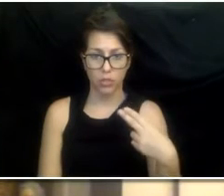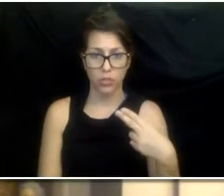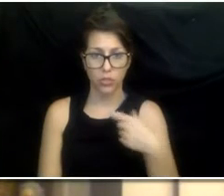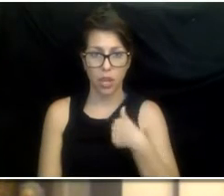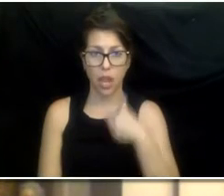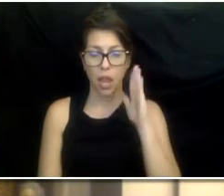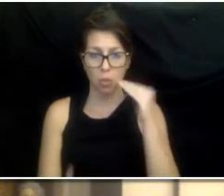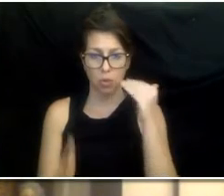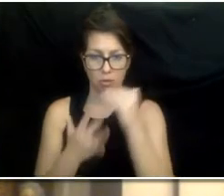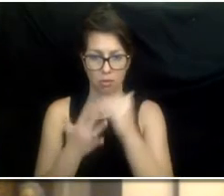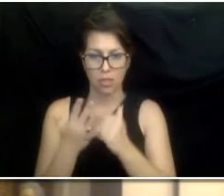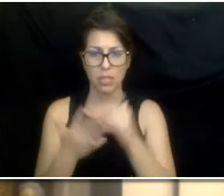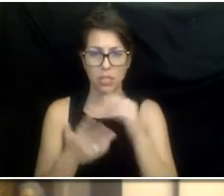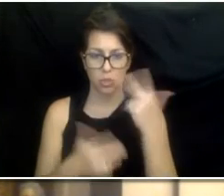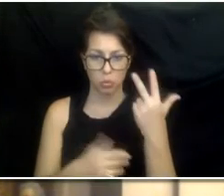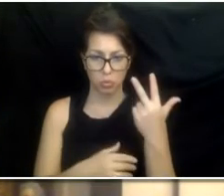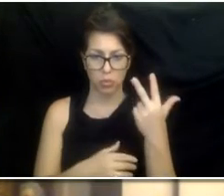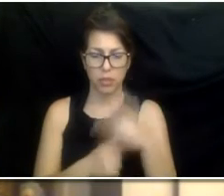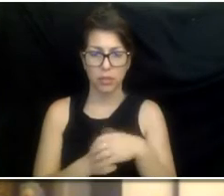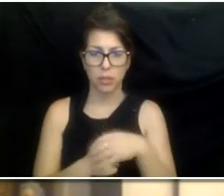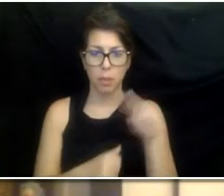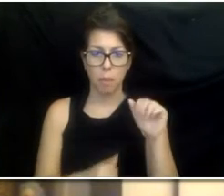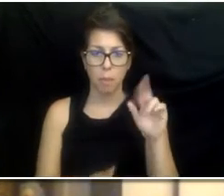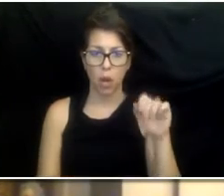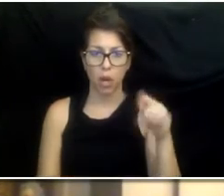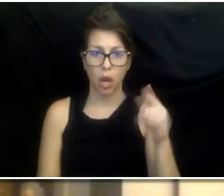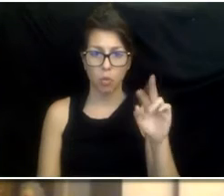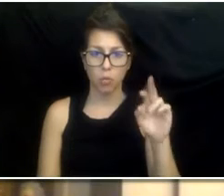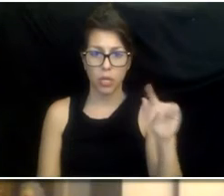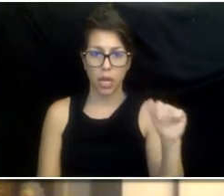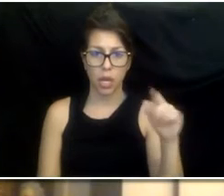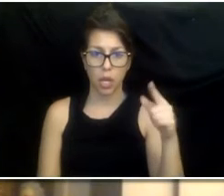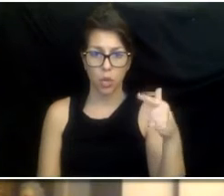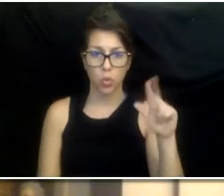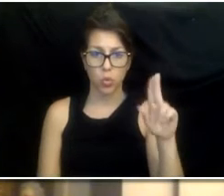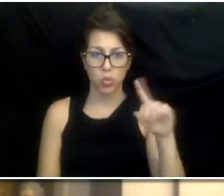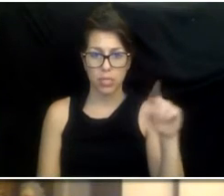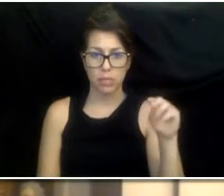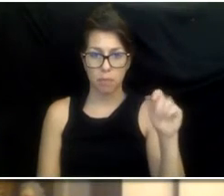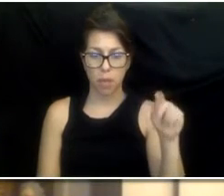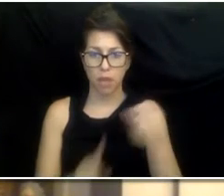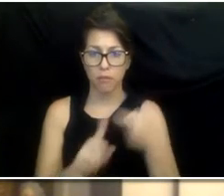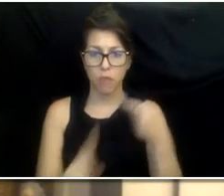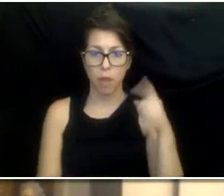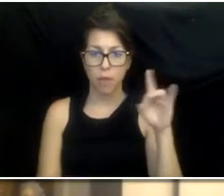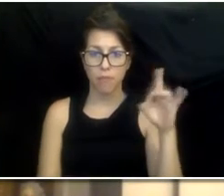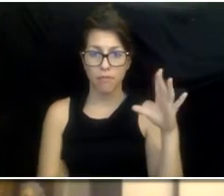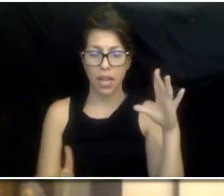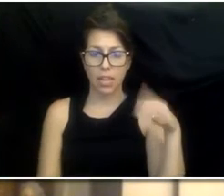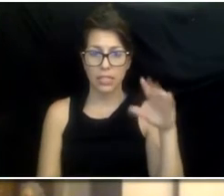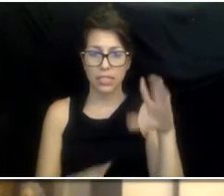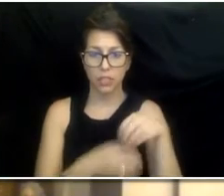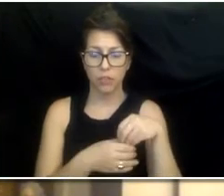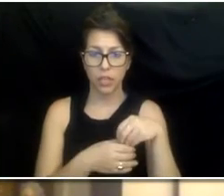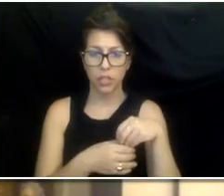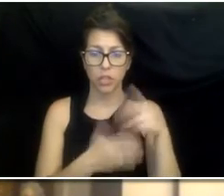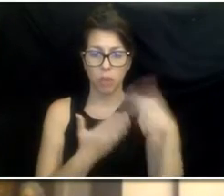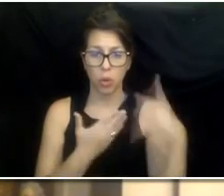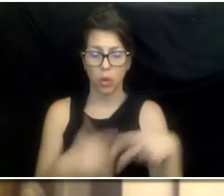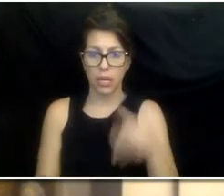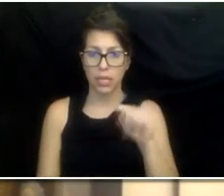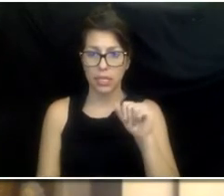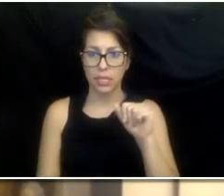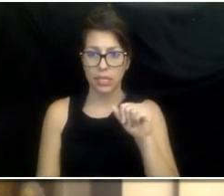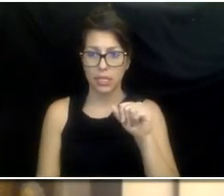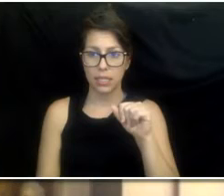sakaki excuse any U melling from legal aid so Amy barash um once the sergeant starts the